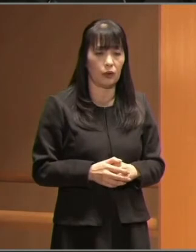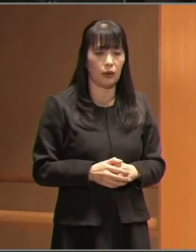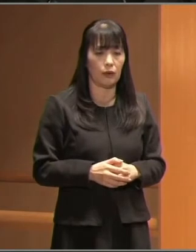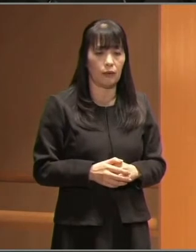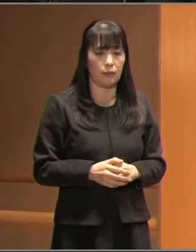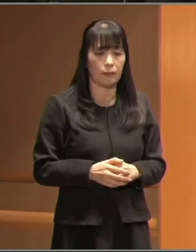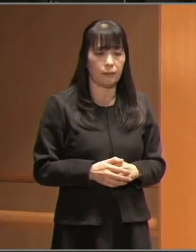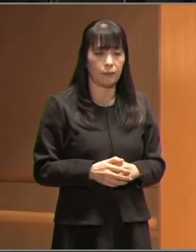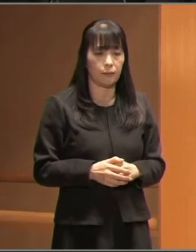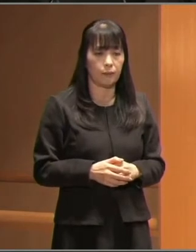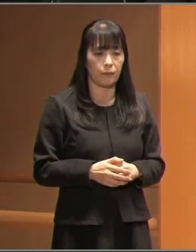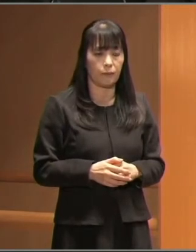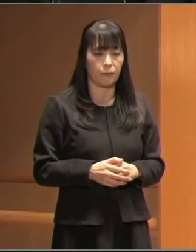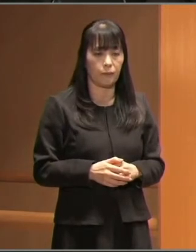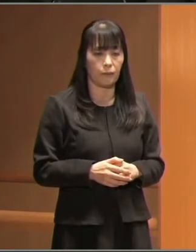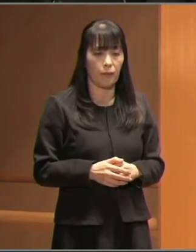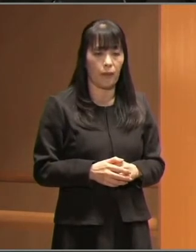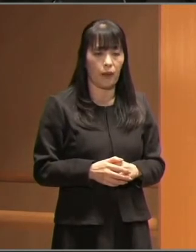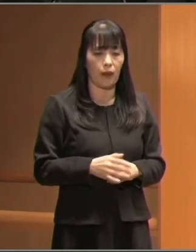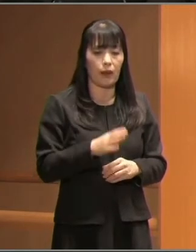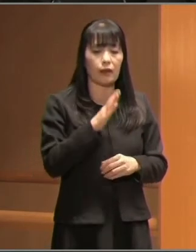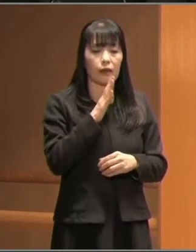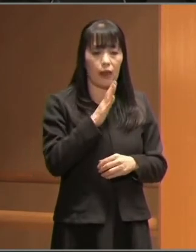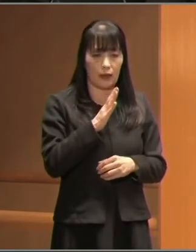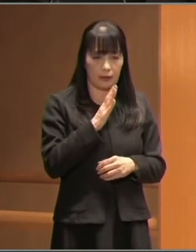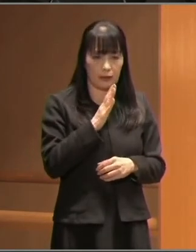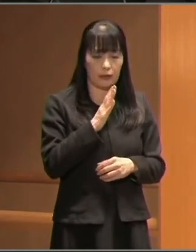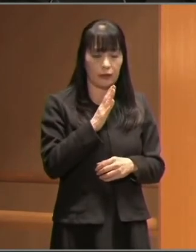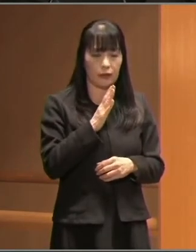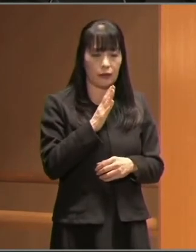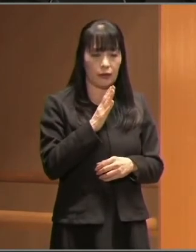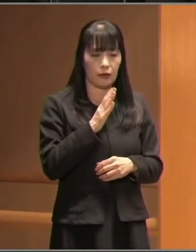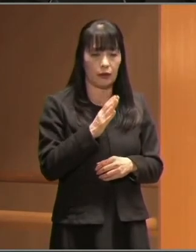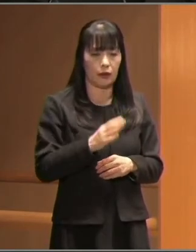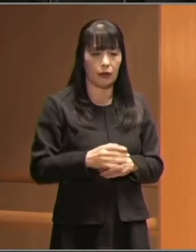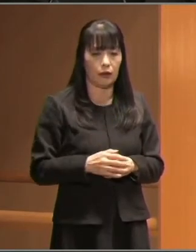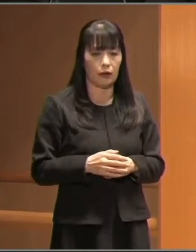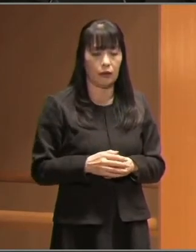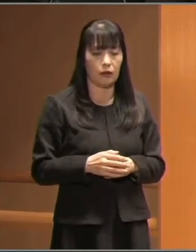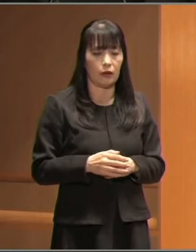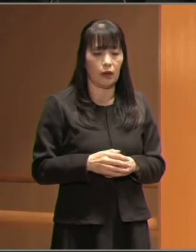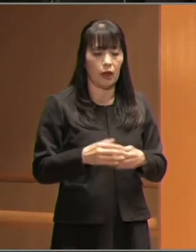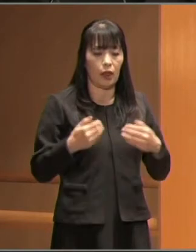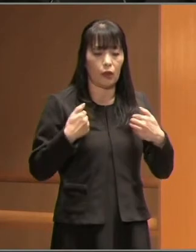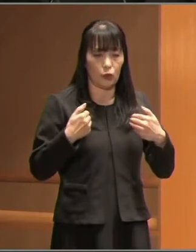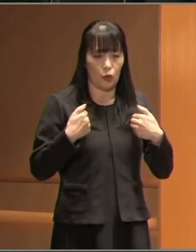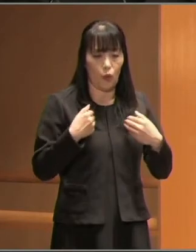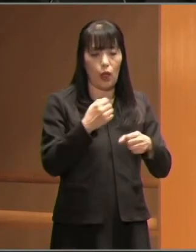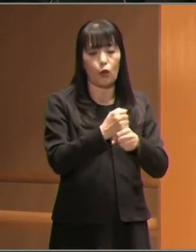to allow us to continue to make the handmade washi.